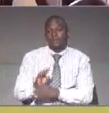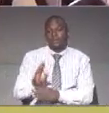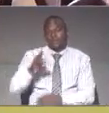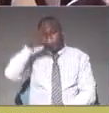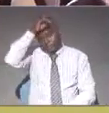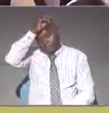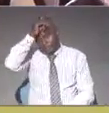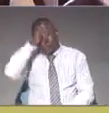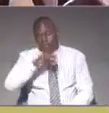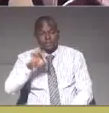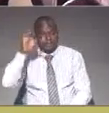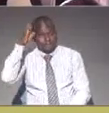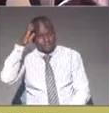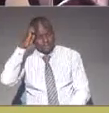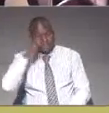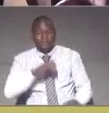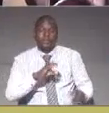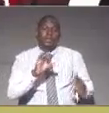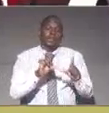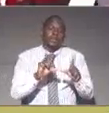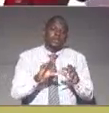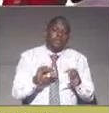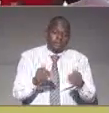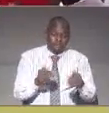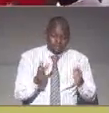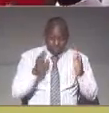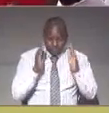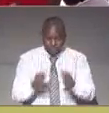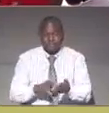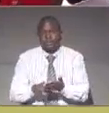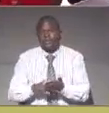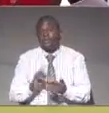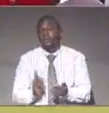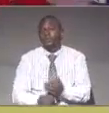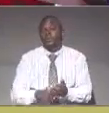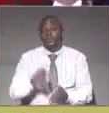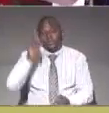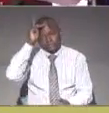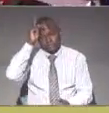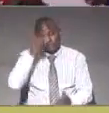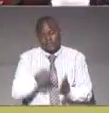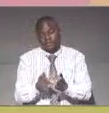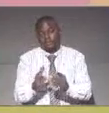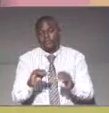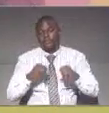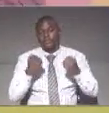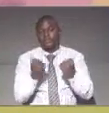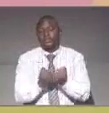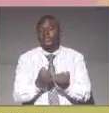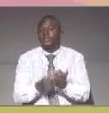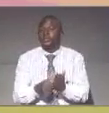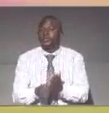put academic qualifications aside and put emphasis on using the attained skills to solve society problems.